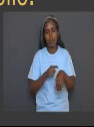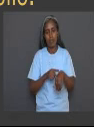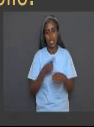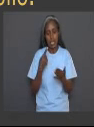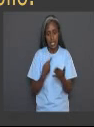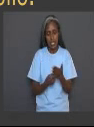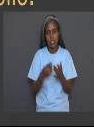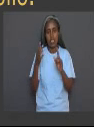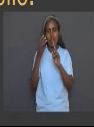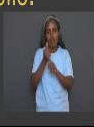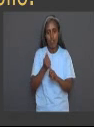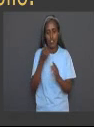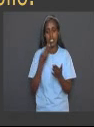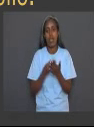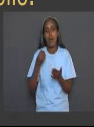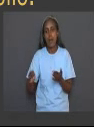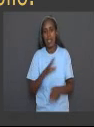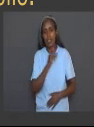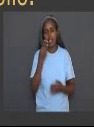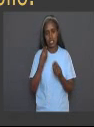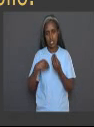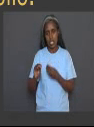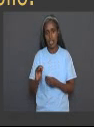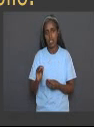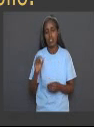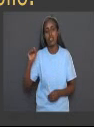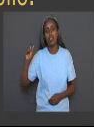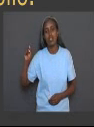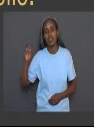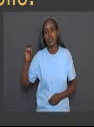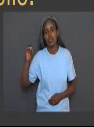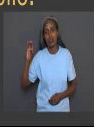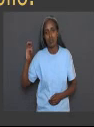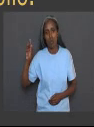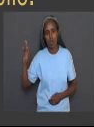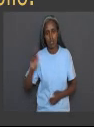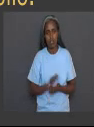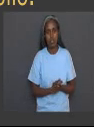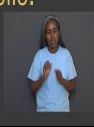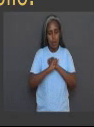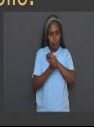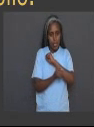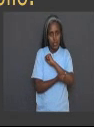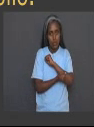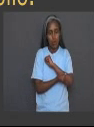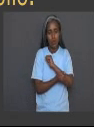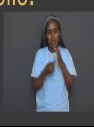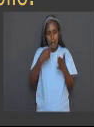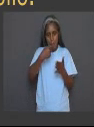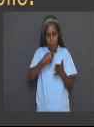This involves buying and selling stocks based on what their